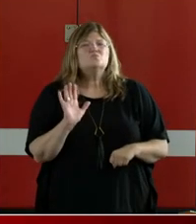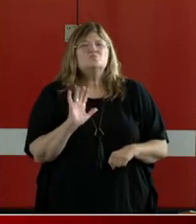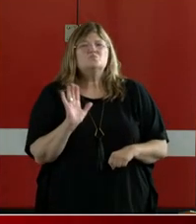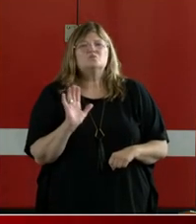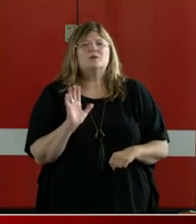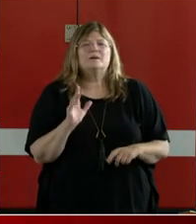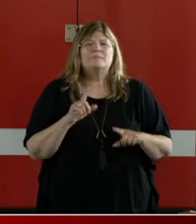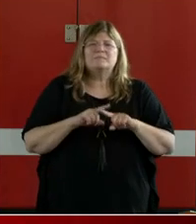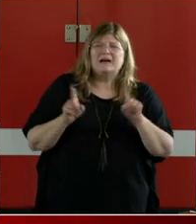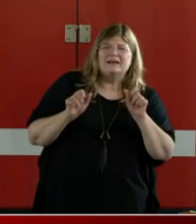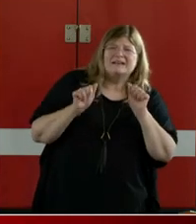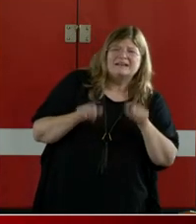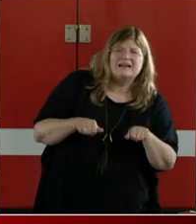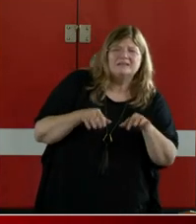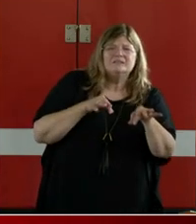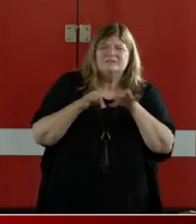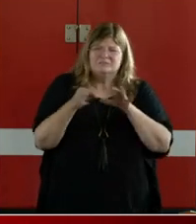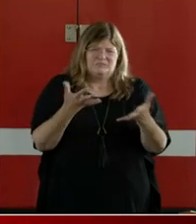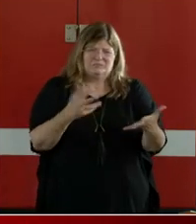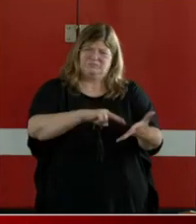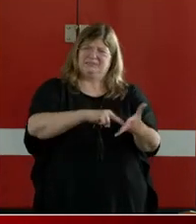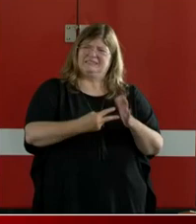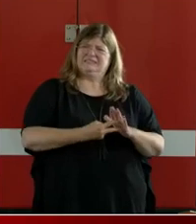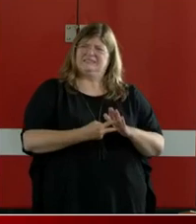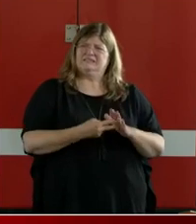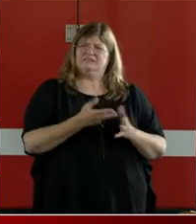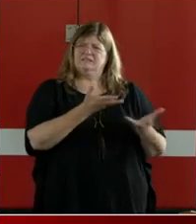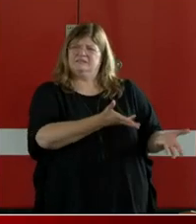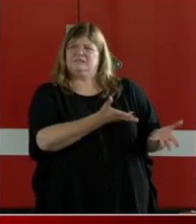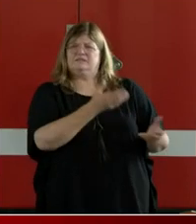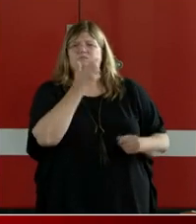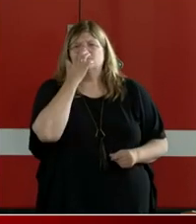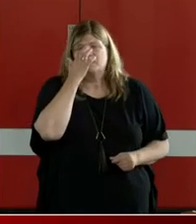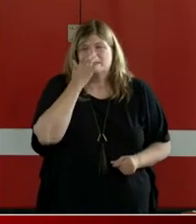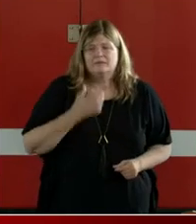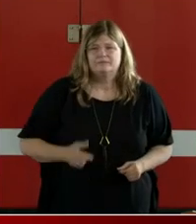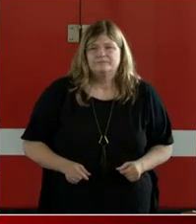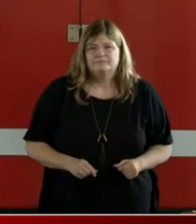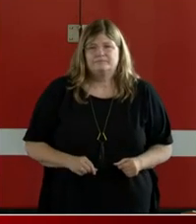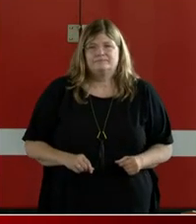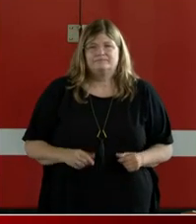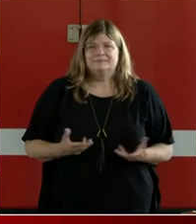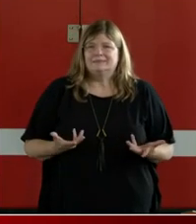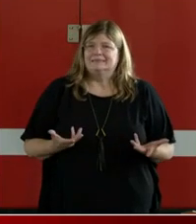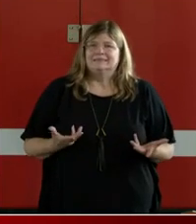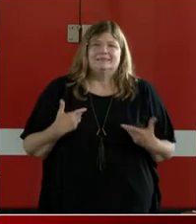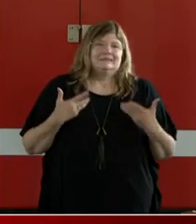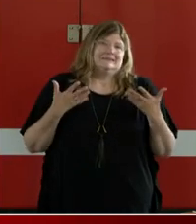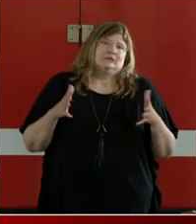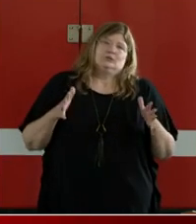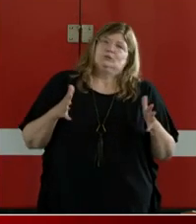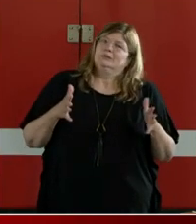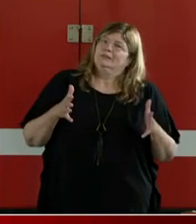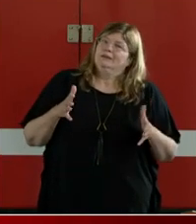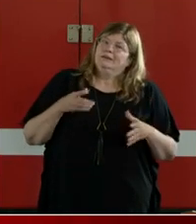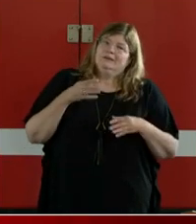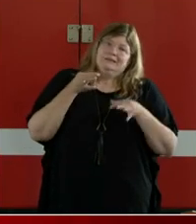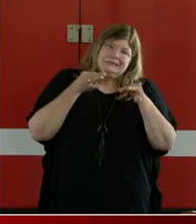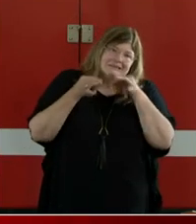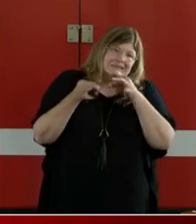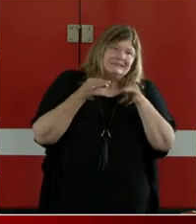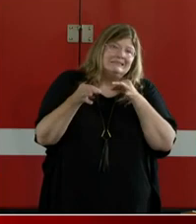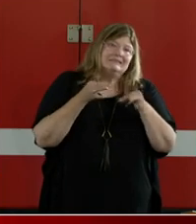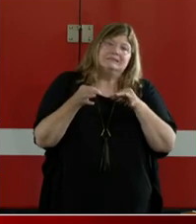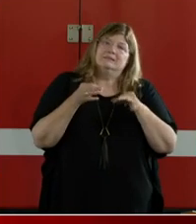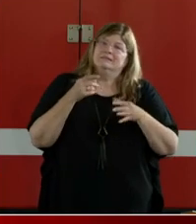with their efforts when they mentioned those federal monuments. Well, I think, as I've already said, and I think that you've reported, it was